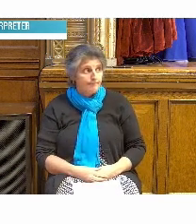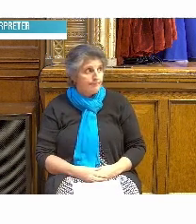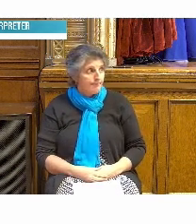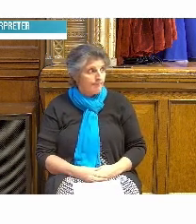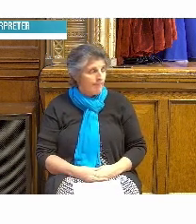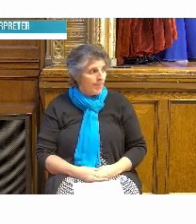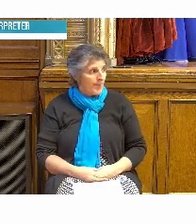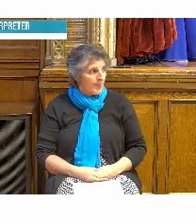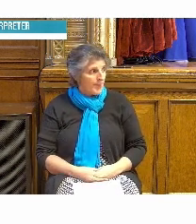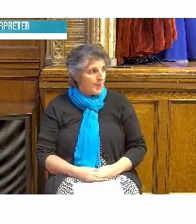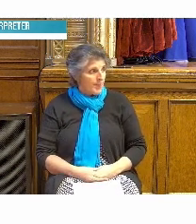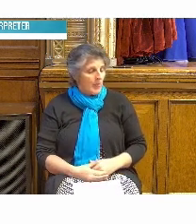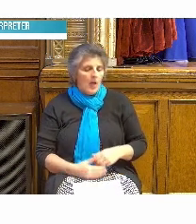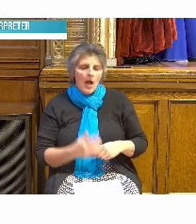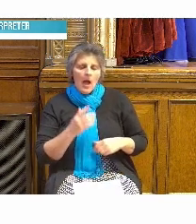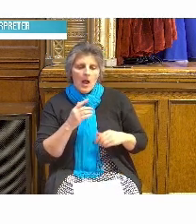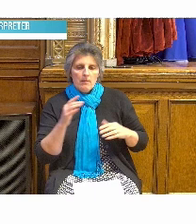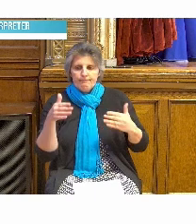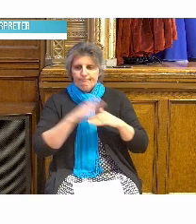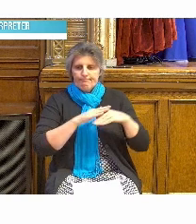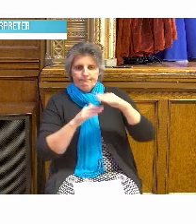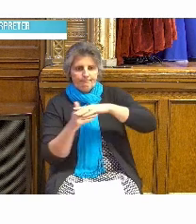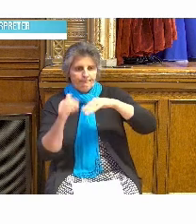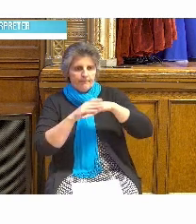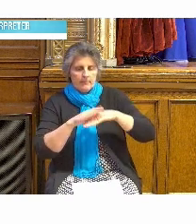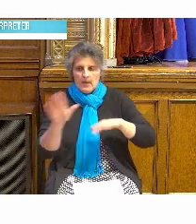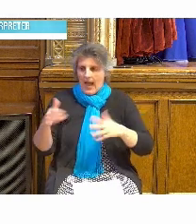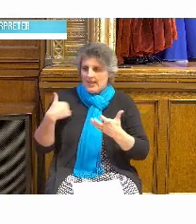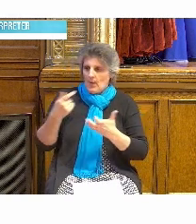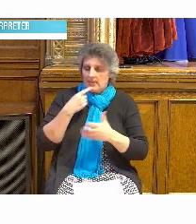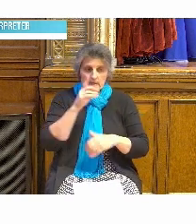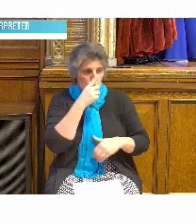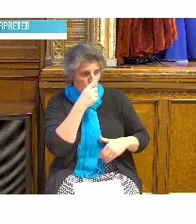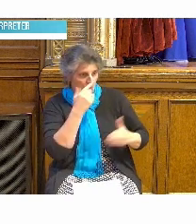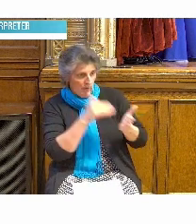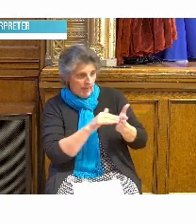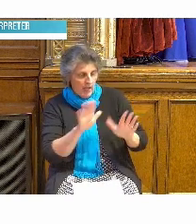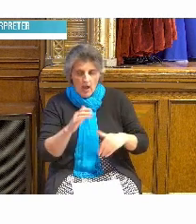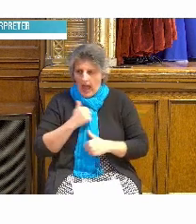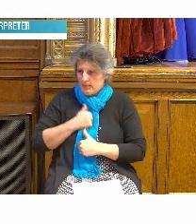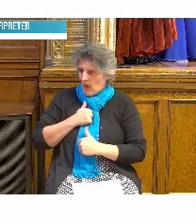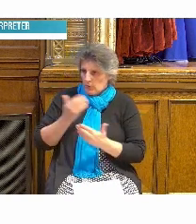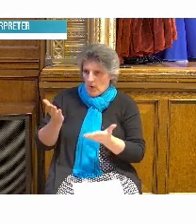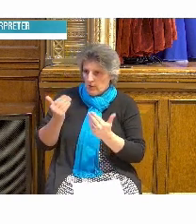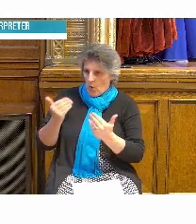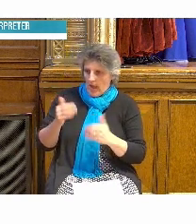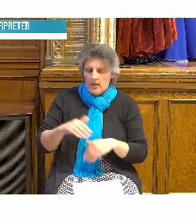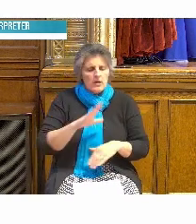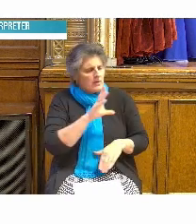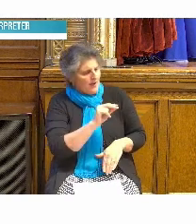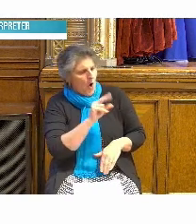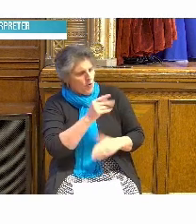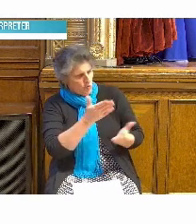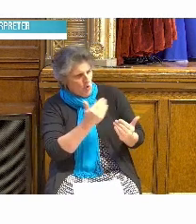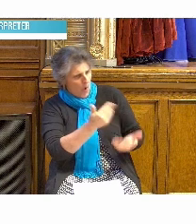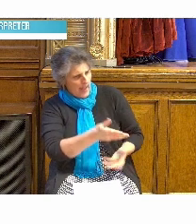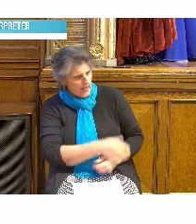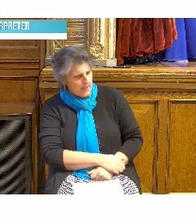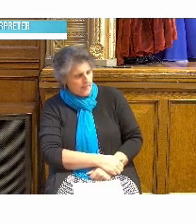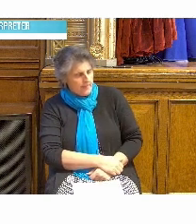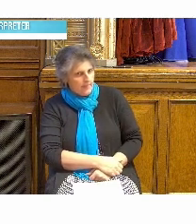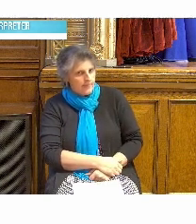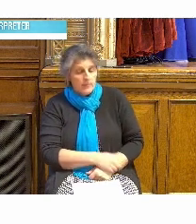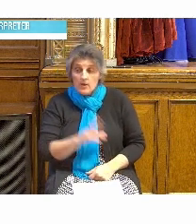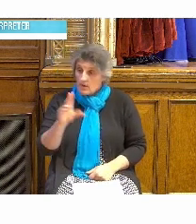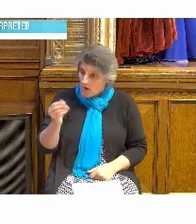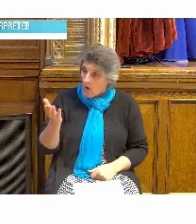I just Can want to you say, repeat? oh, sorry. Go ahead. I'm sorry. Go ahead, Linda. No, you go ahead.